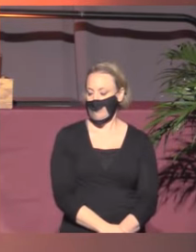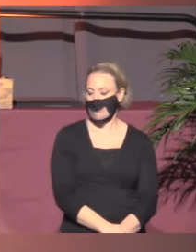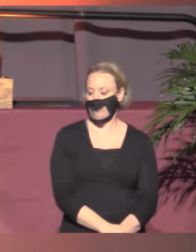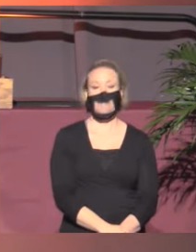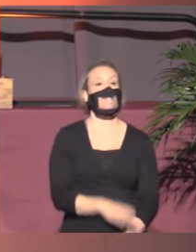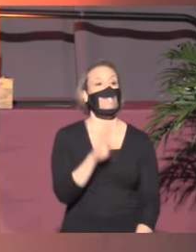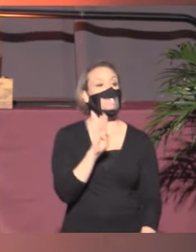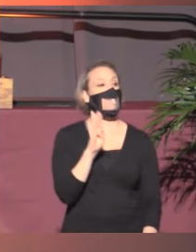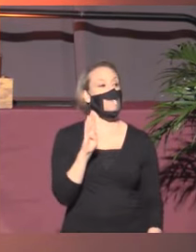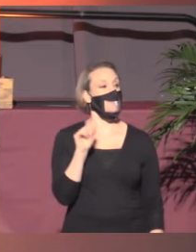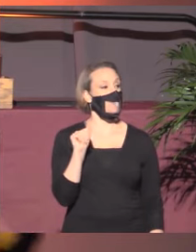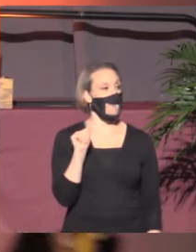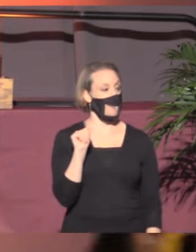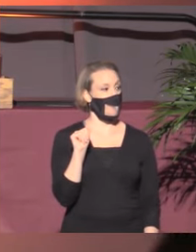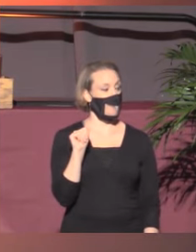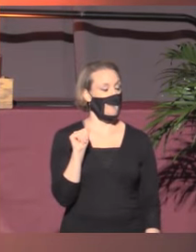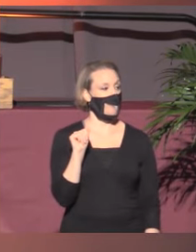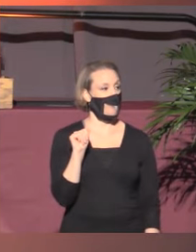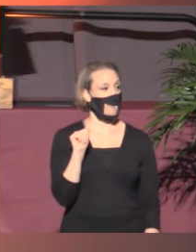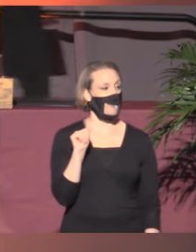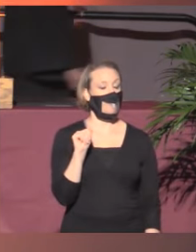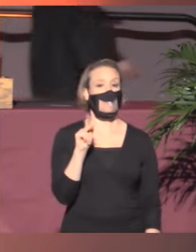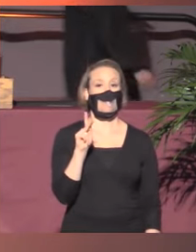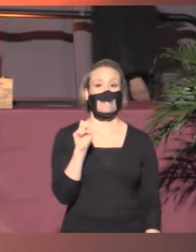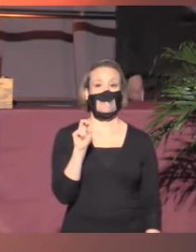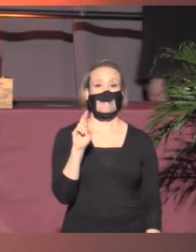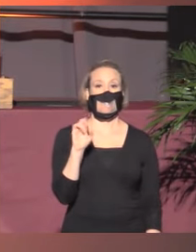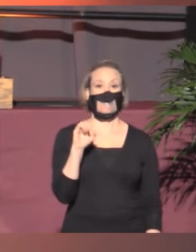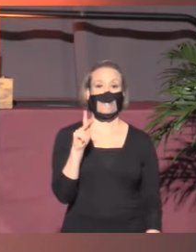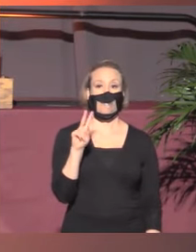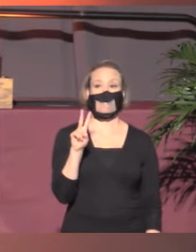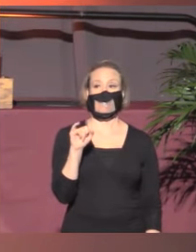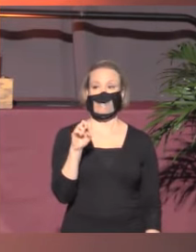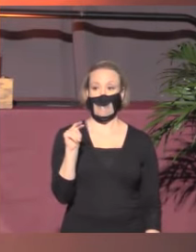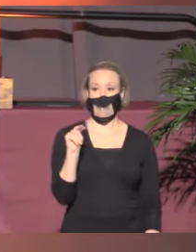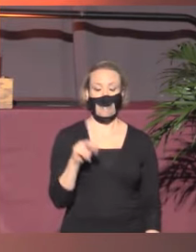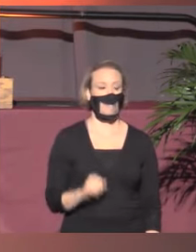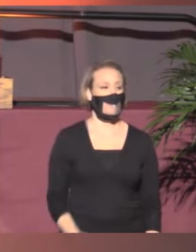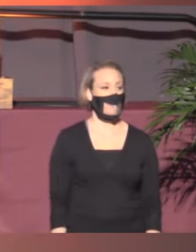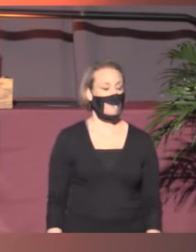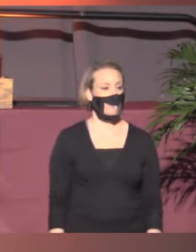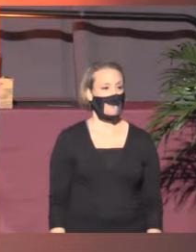Bachelor of Business Administration, Kenrick Kupes Vang.